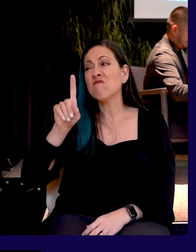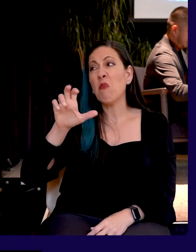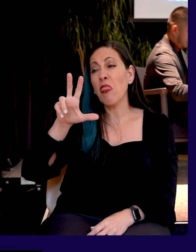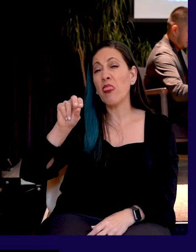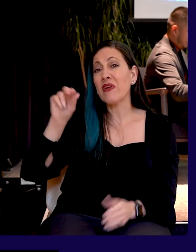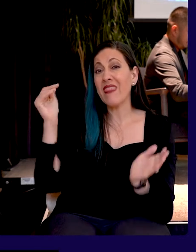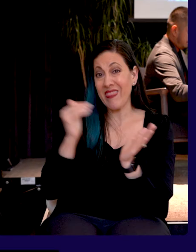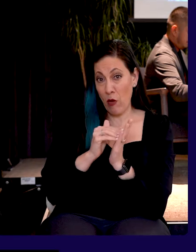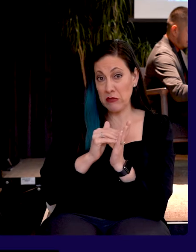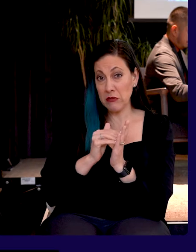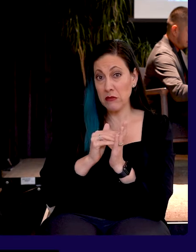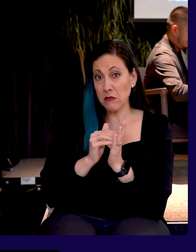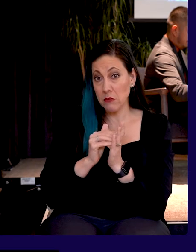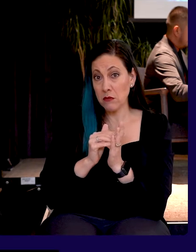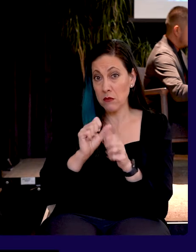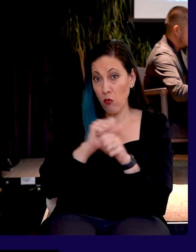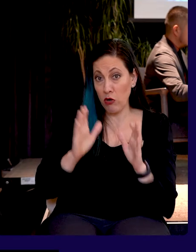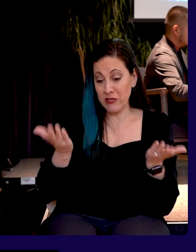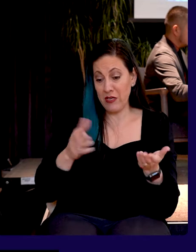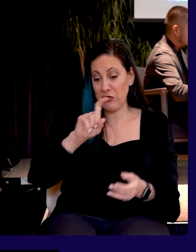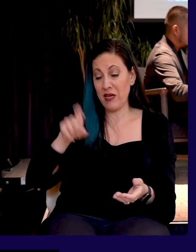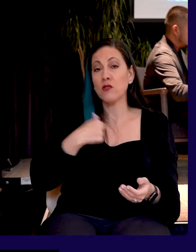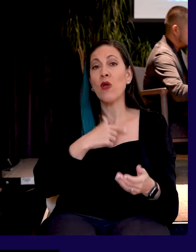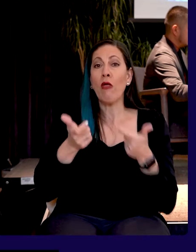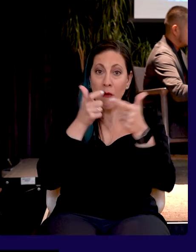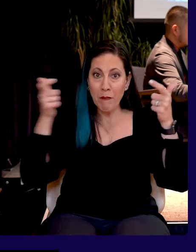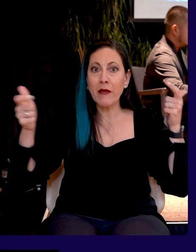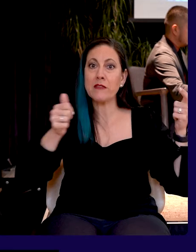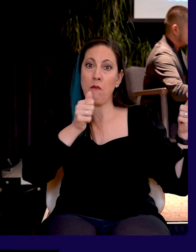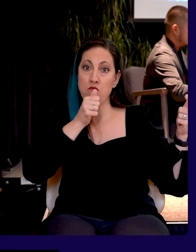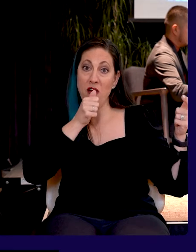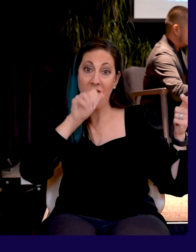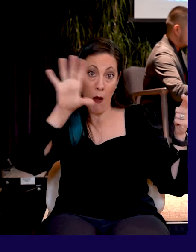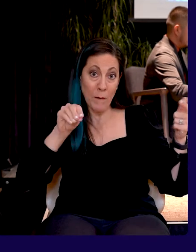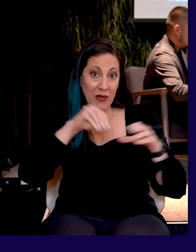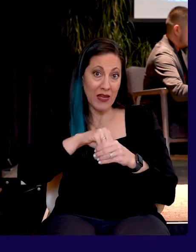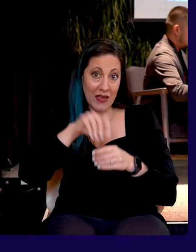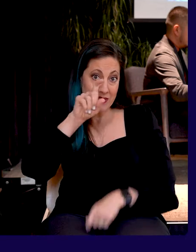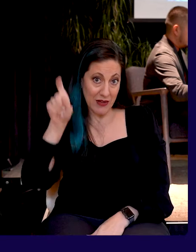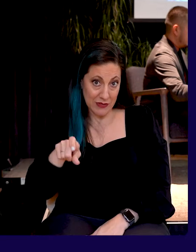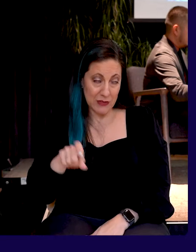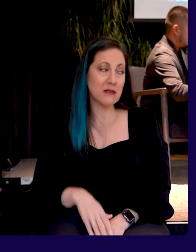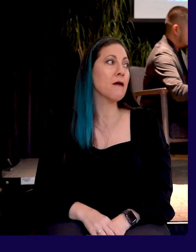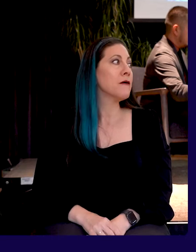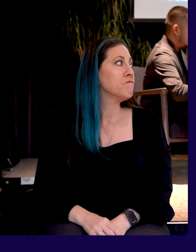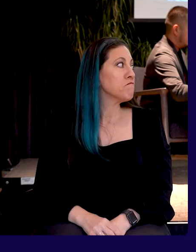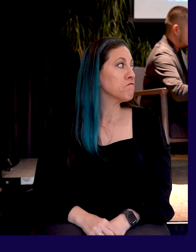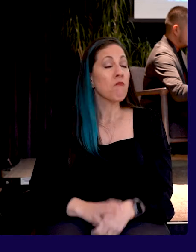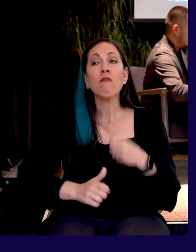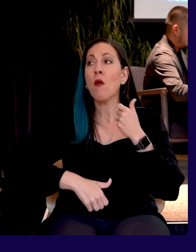in Texas. And we're the largest privately held company in Texas. And the